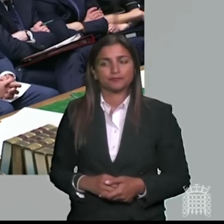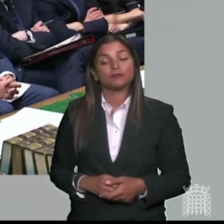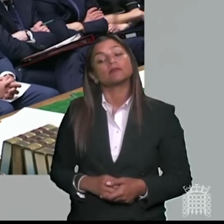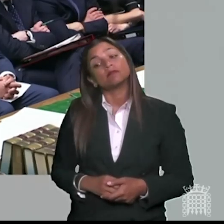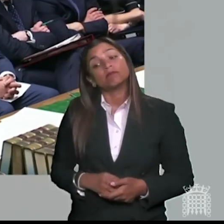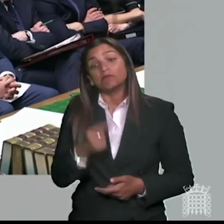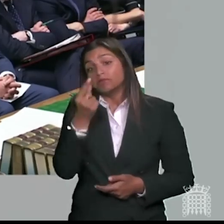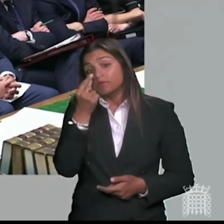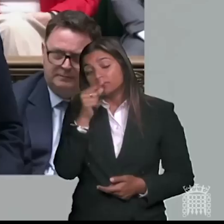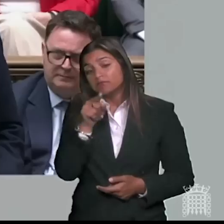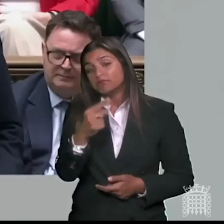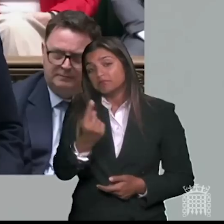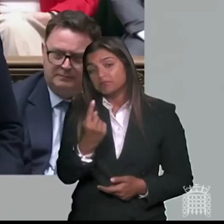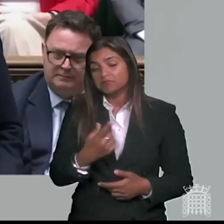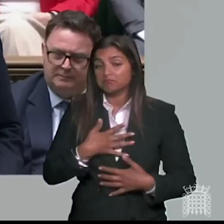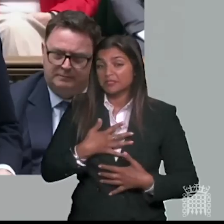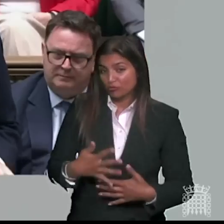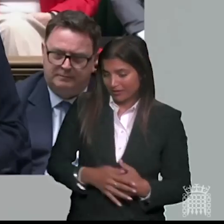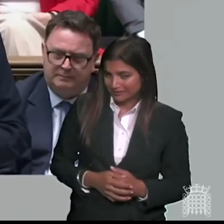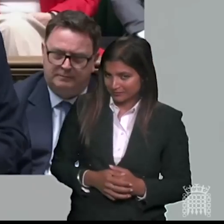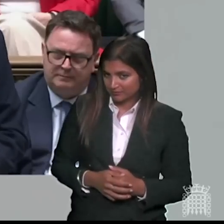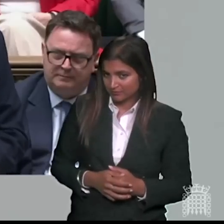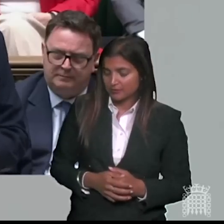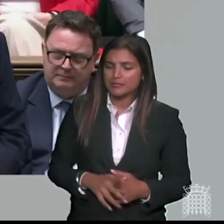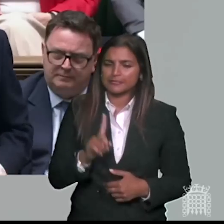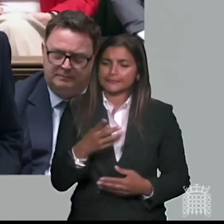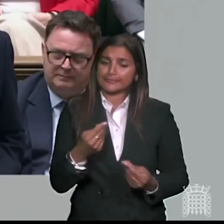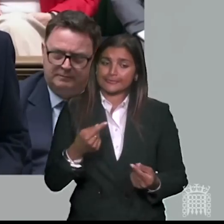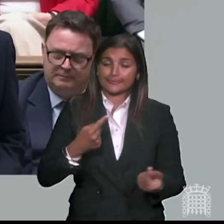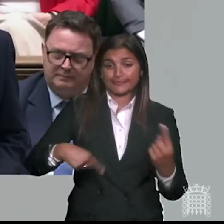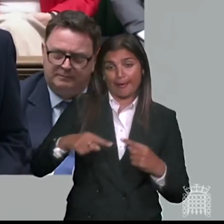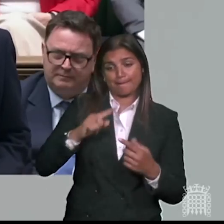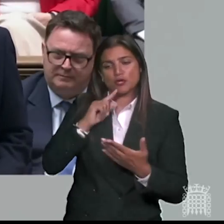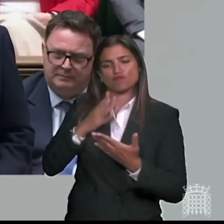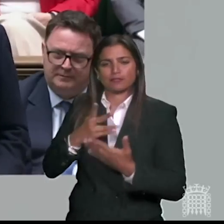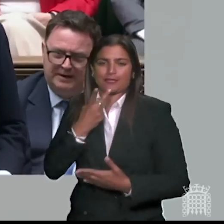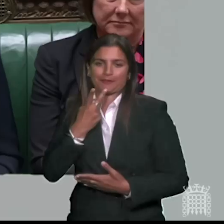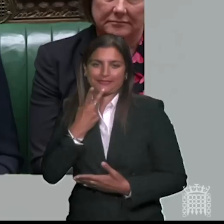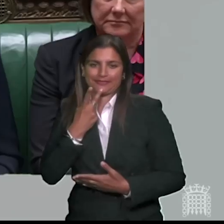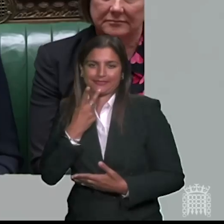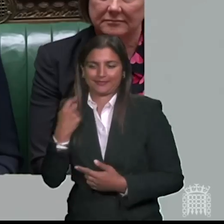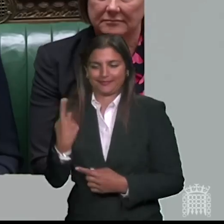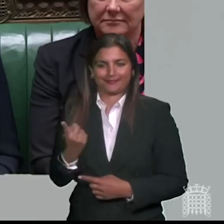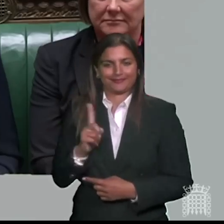as a surprise to the Right Honourable Lady, but actually some leaders trust their deputies to stand in for them.